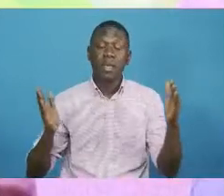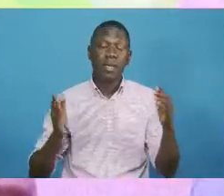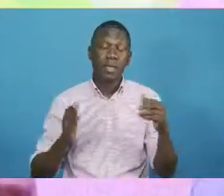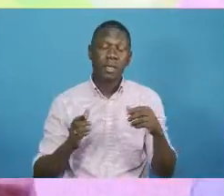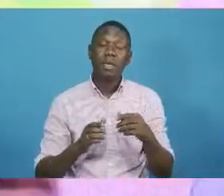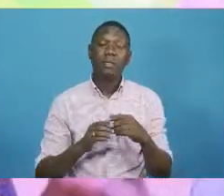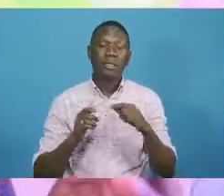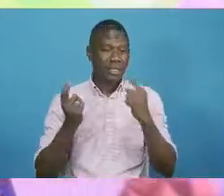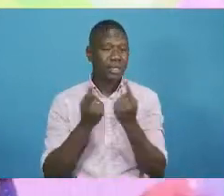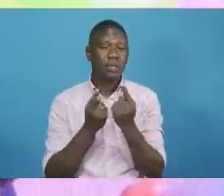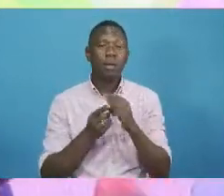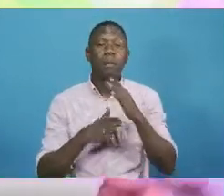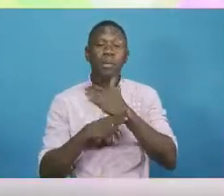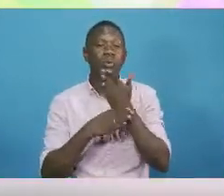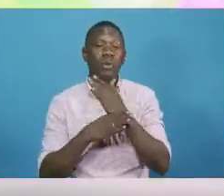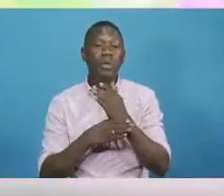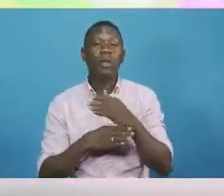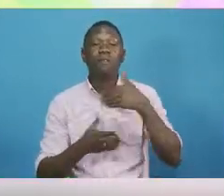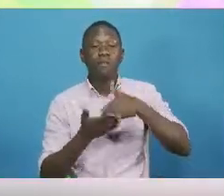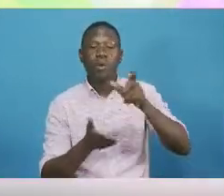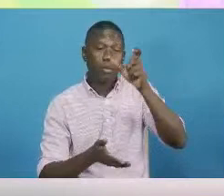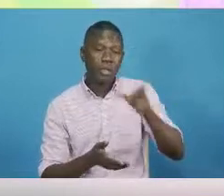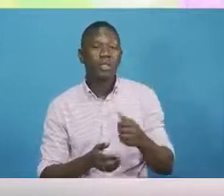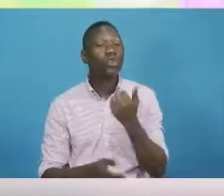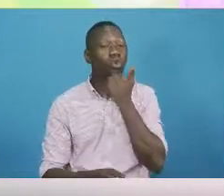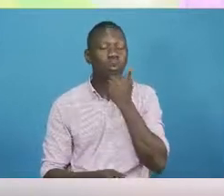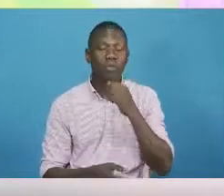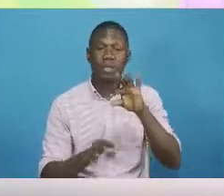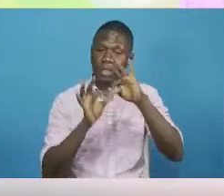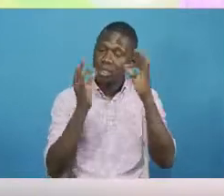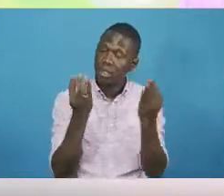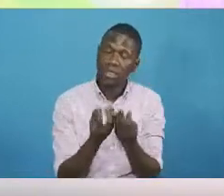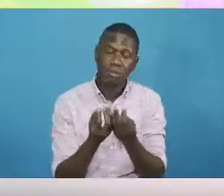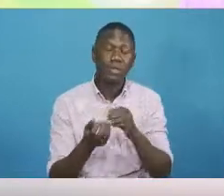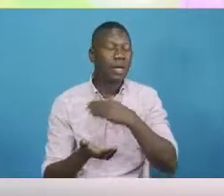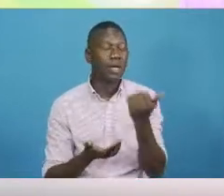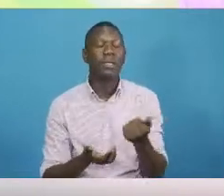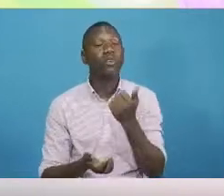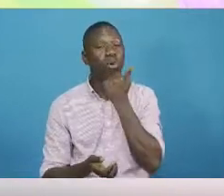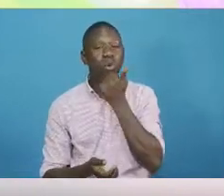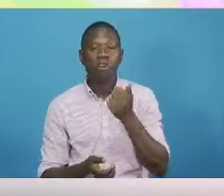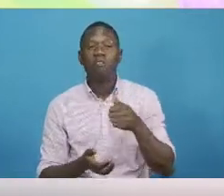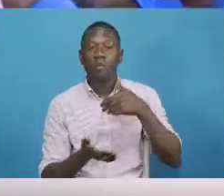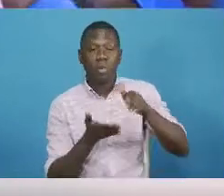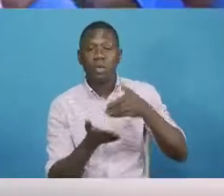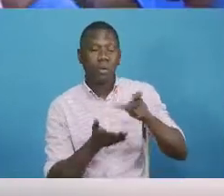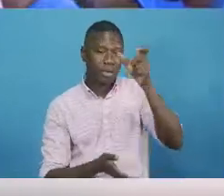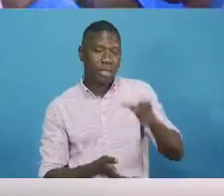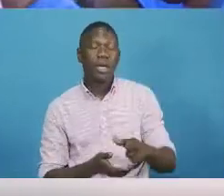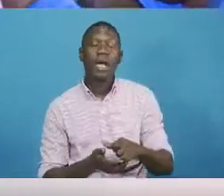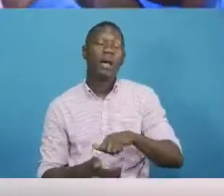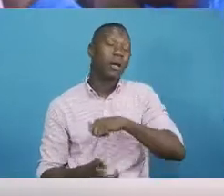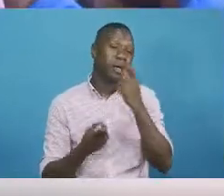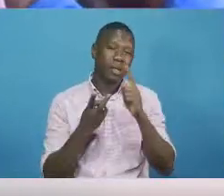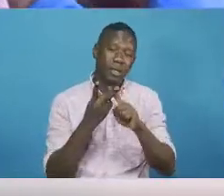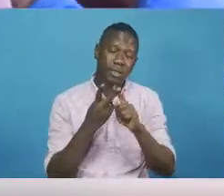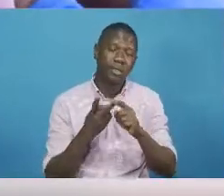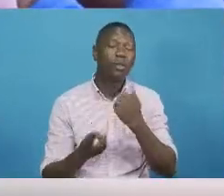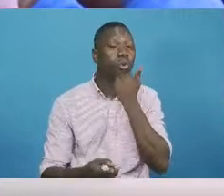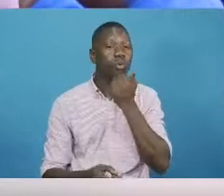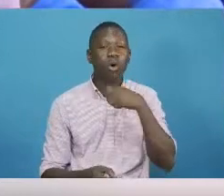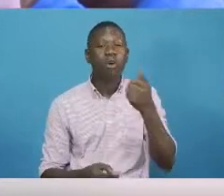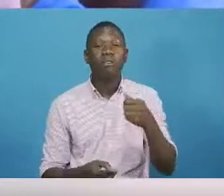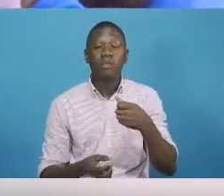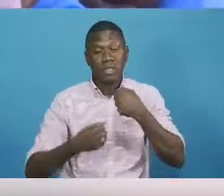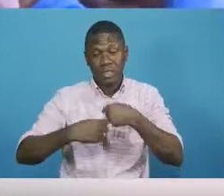footballers, the number of teams, the number of players, and the number of trained personnel